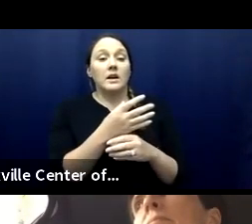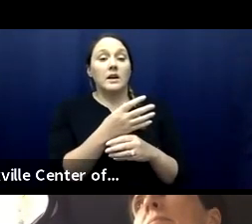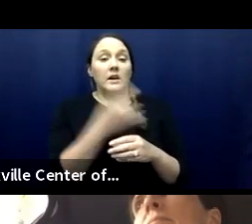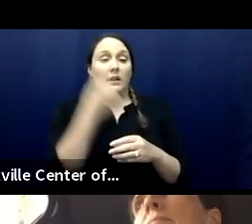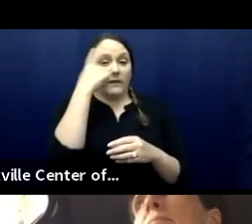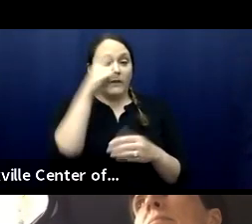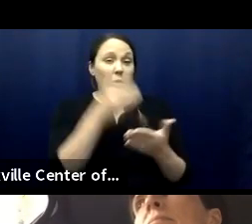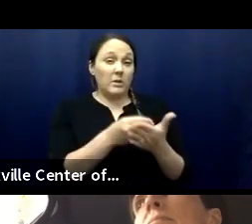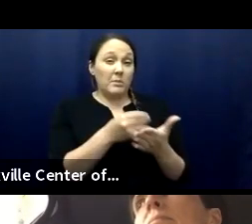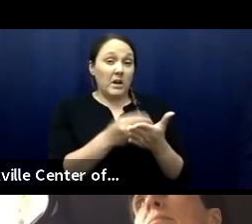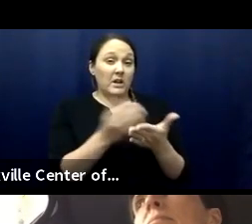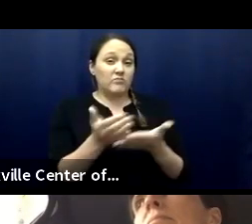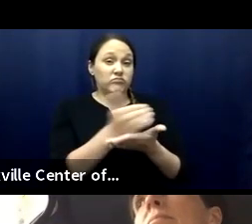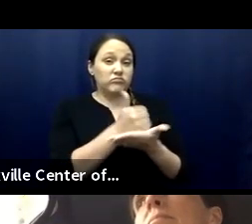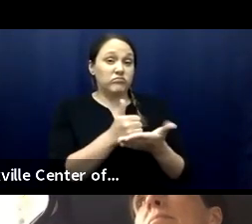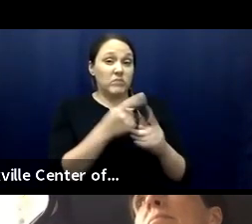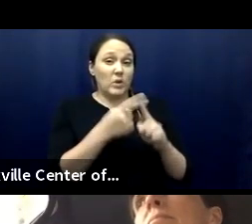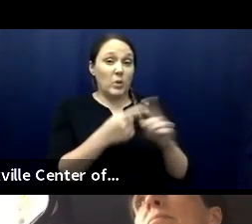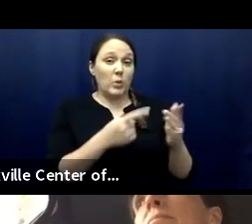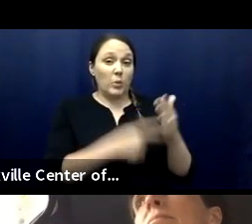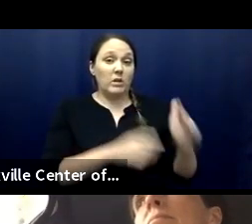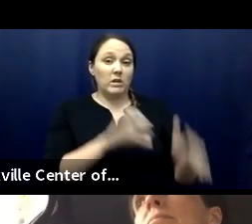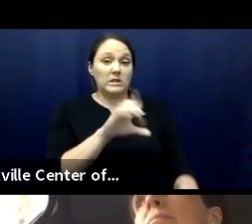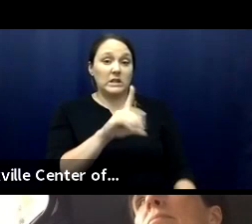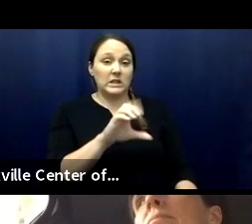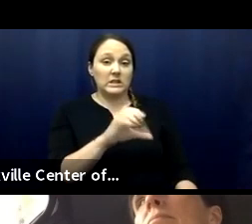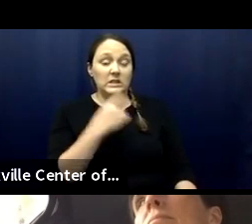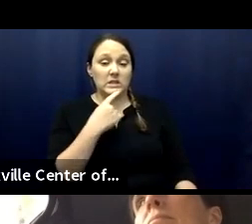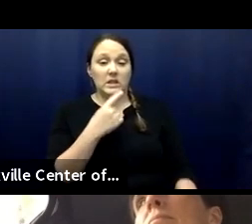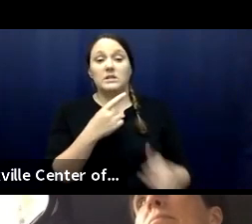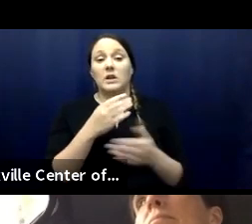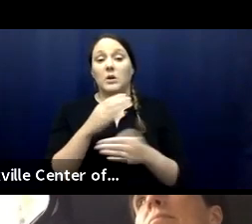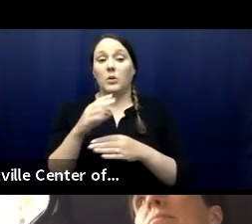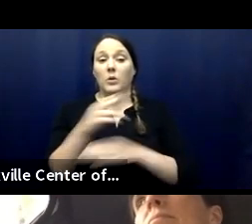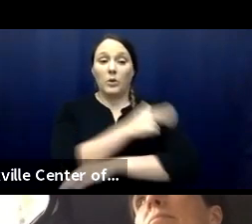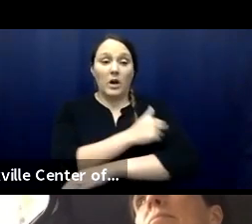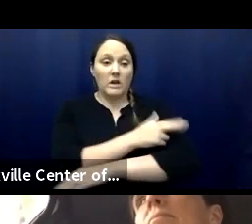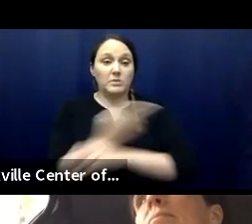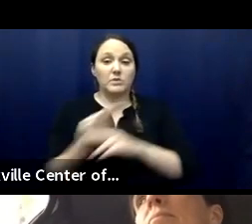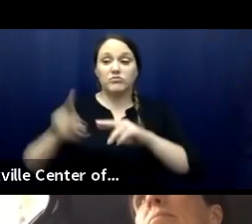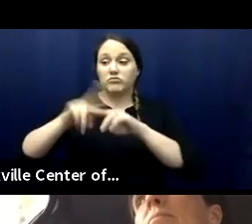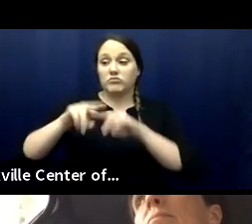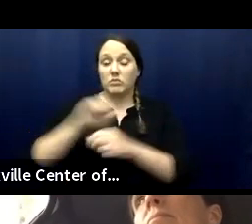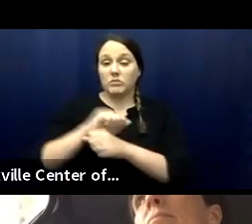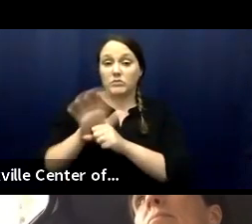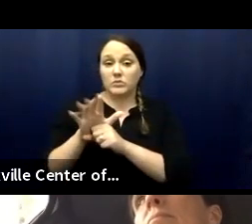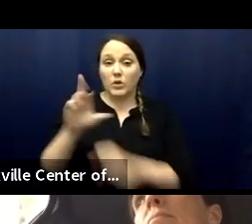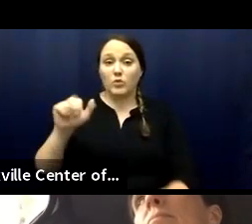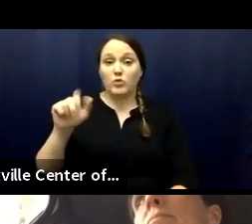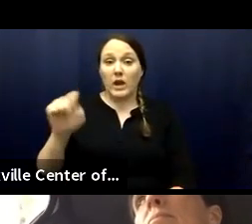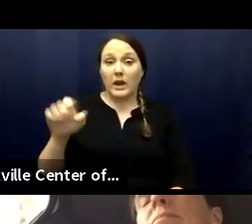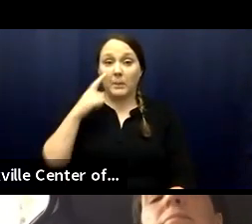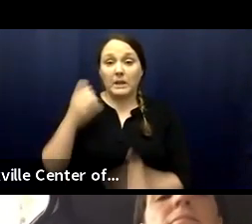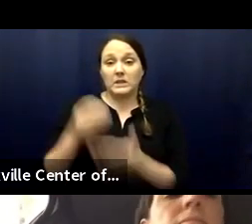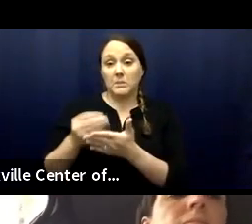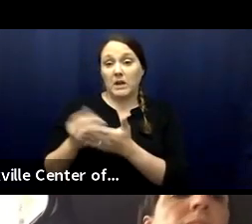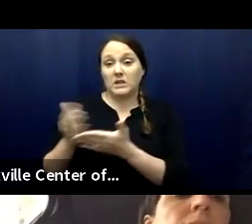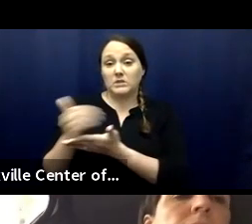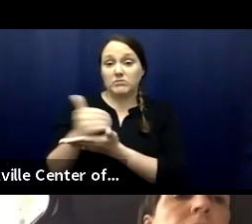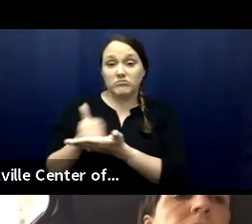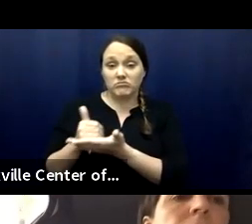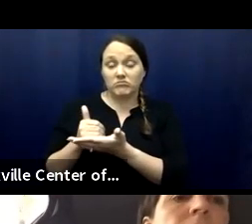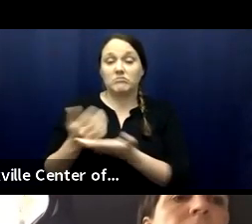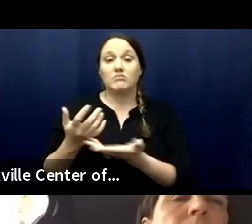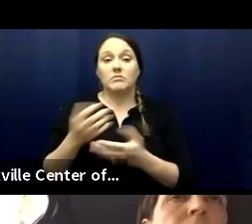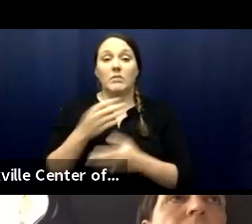monetary gain is what the CDC is saying now, that hospitals have been inflating the COVID rate because of monetary gain. Medicare